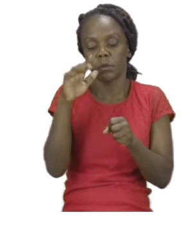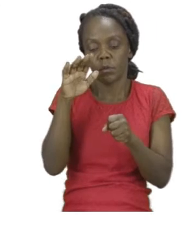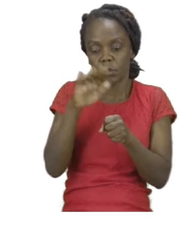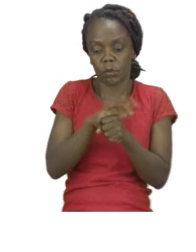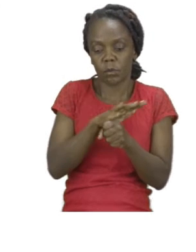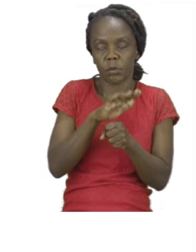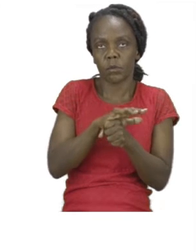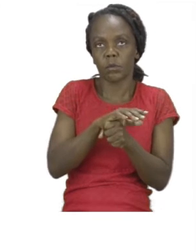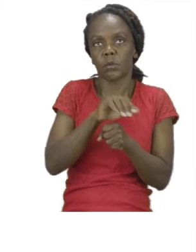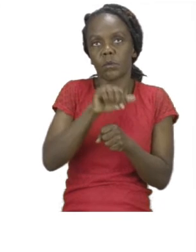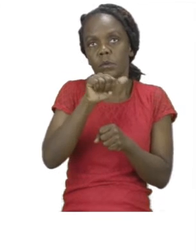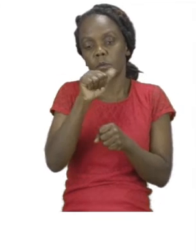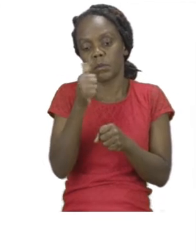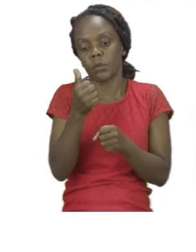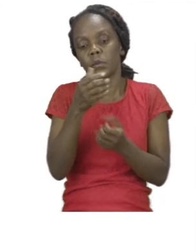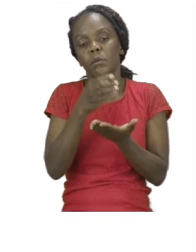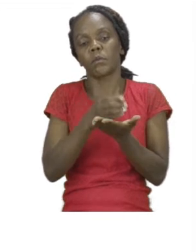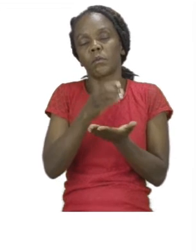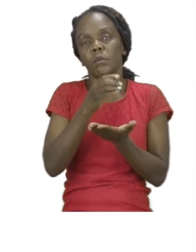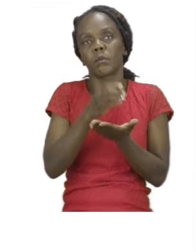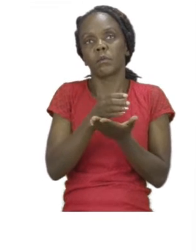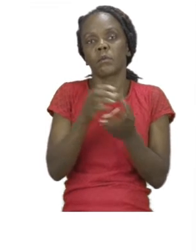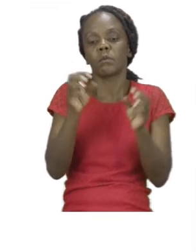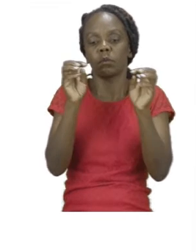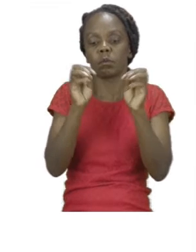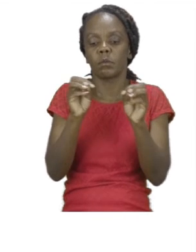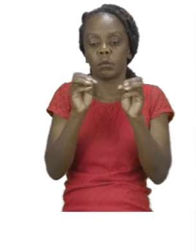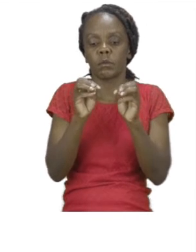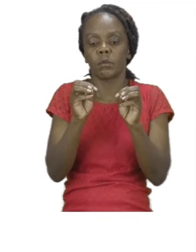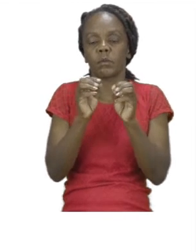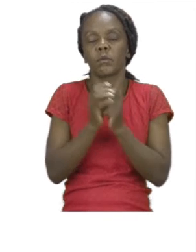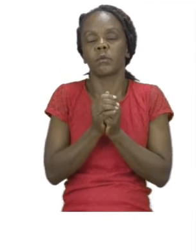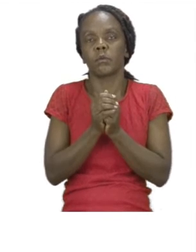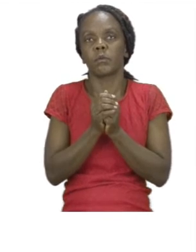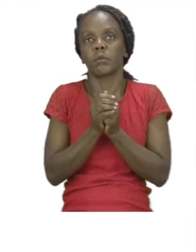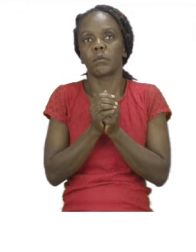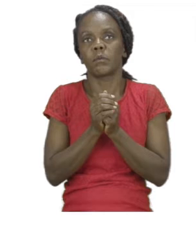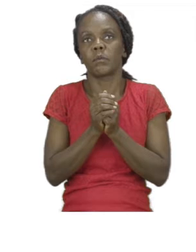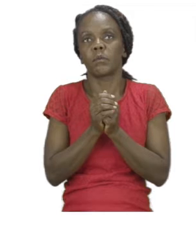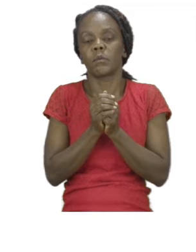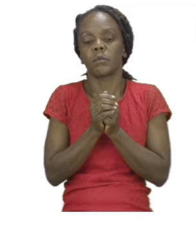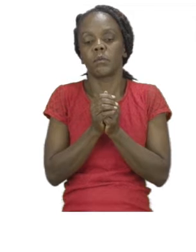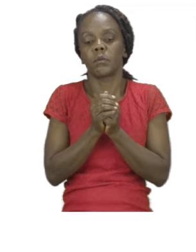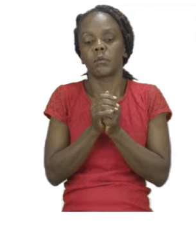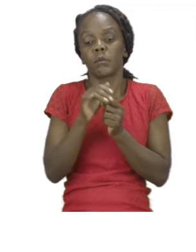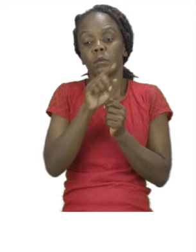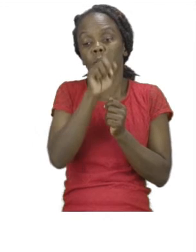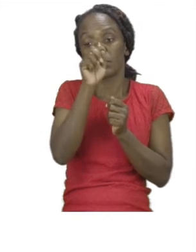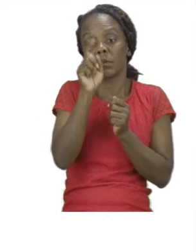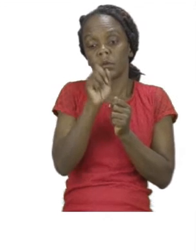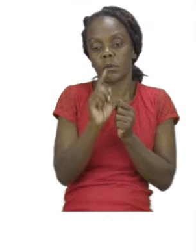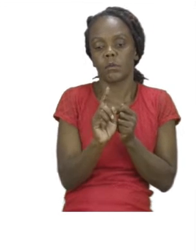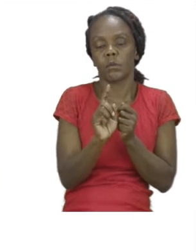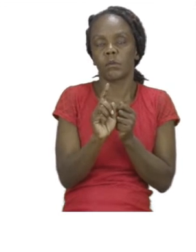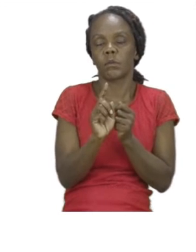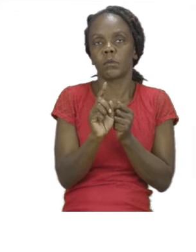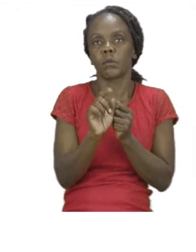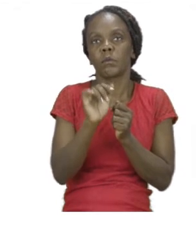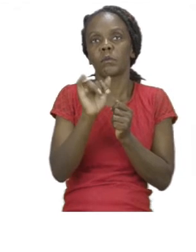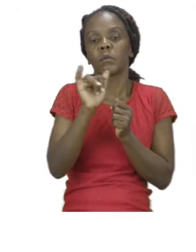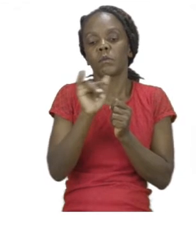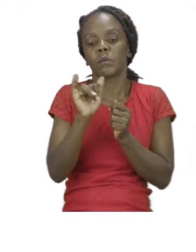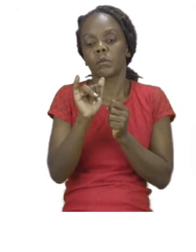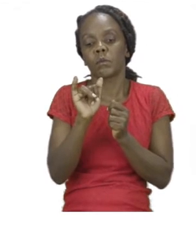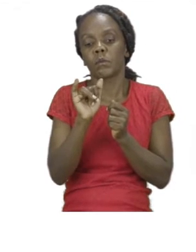empty. Now, they are asking which one is full. And then they're asking you